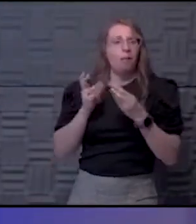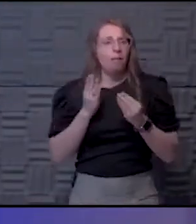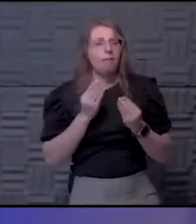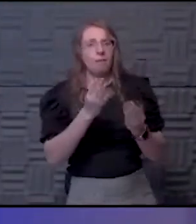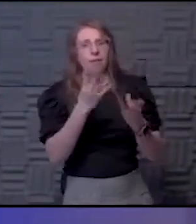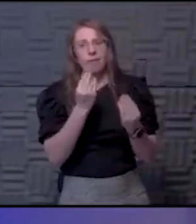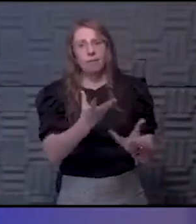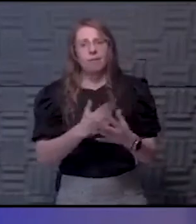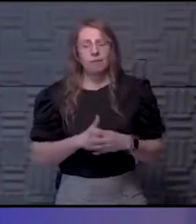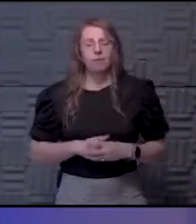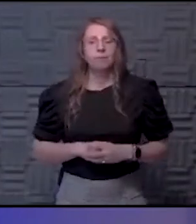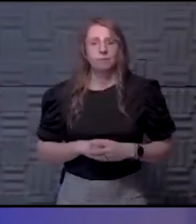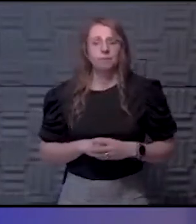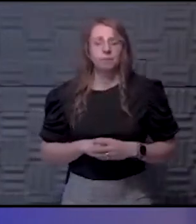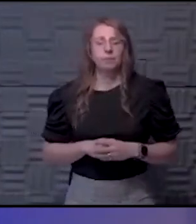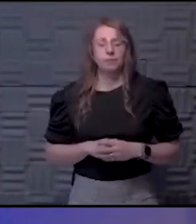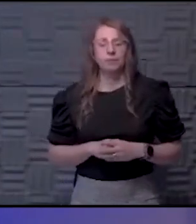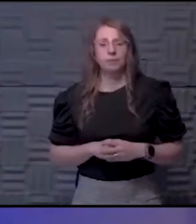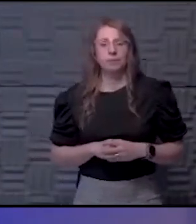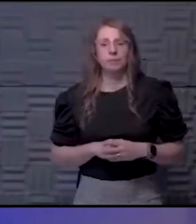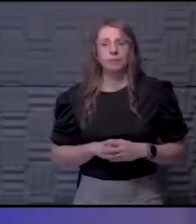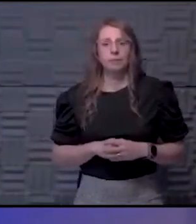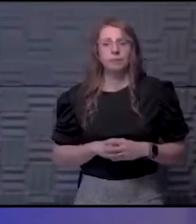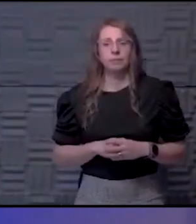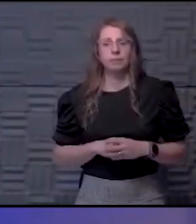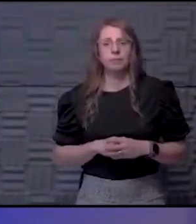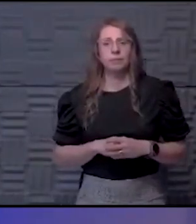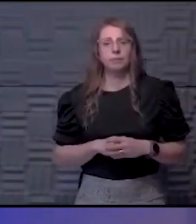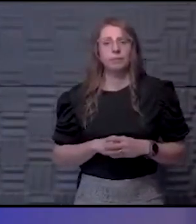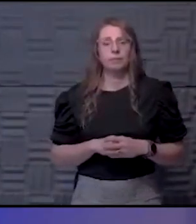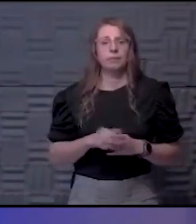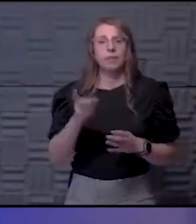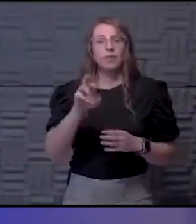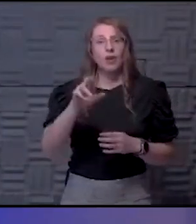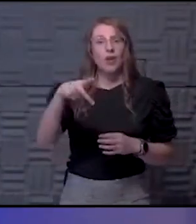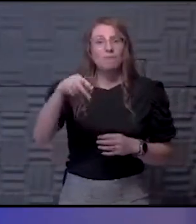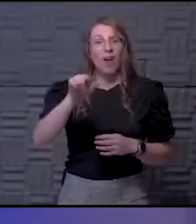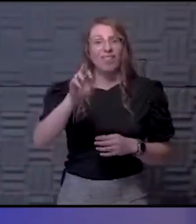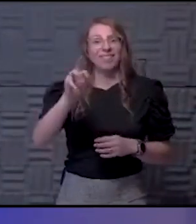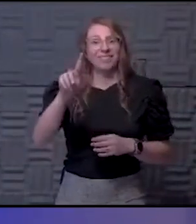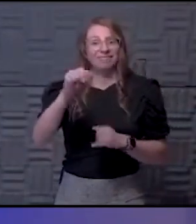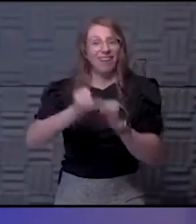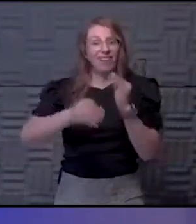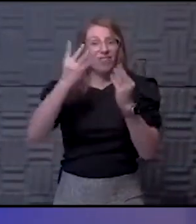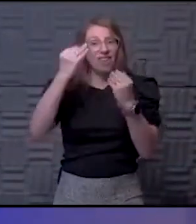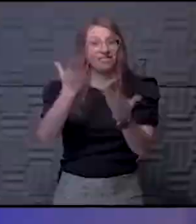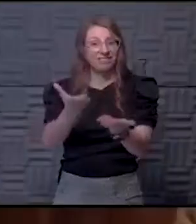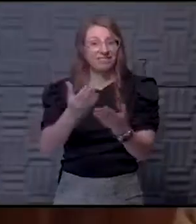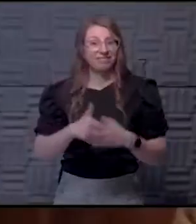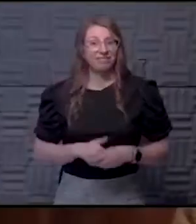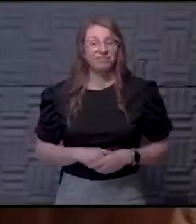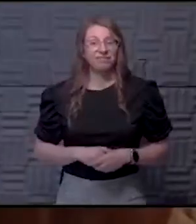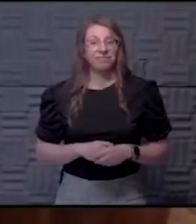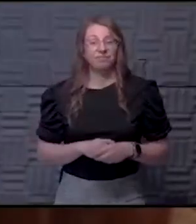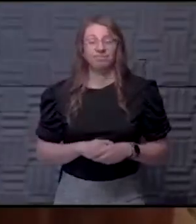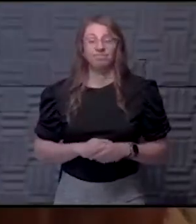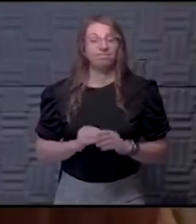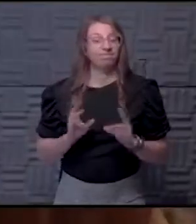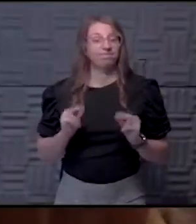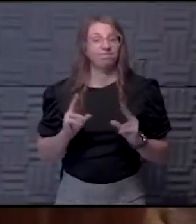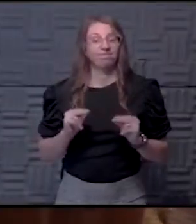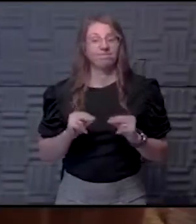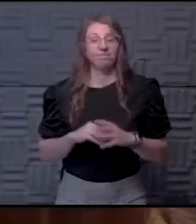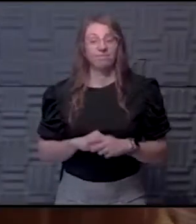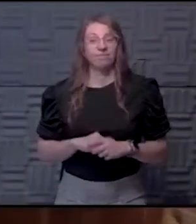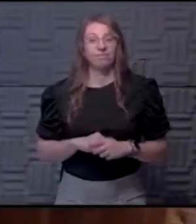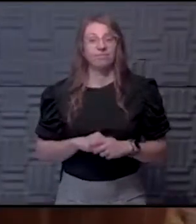the most update and accurate information. Yeah. Dr. Poland, any final thoughts as we wrap up today? No, just maybe